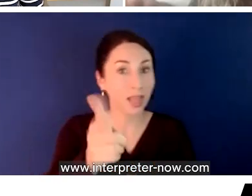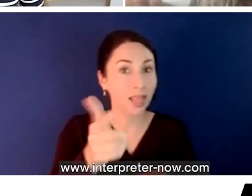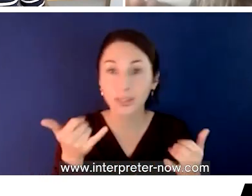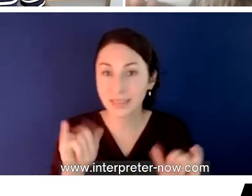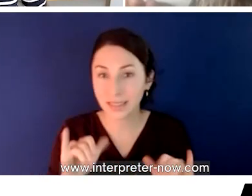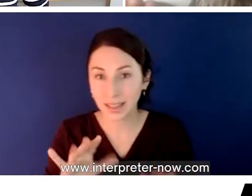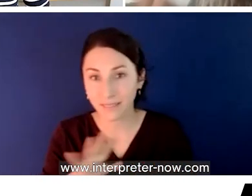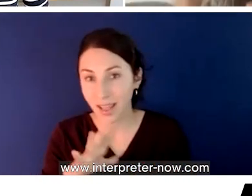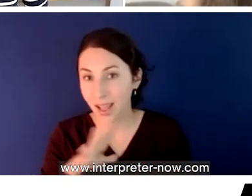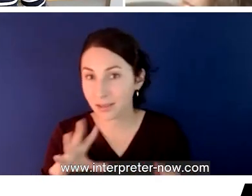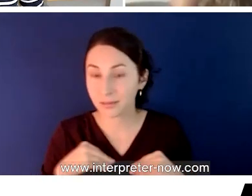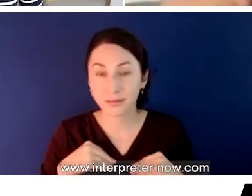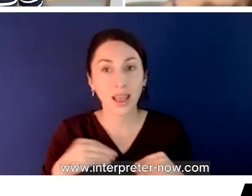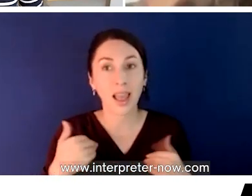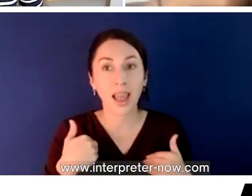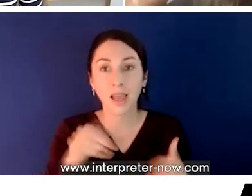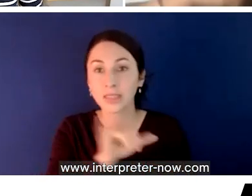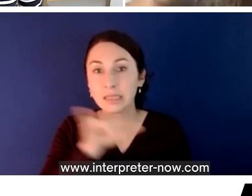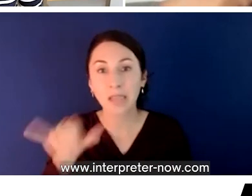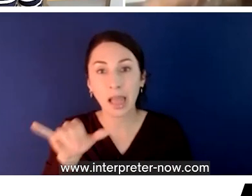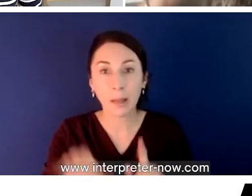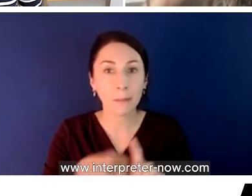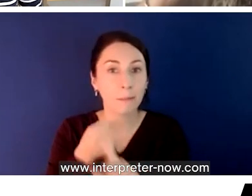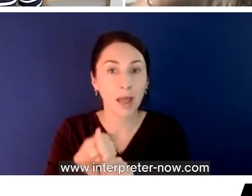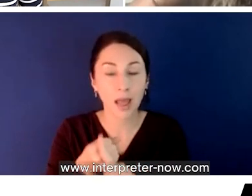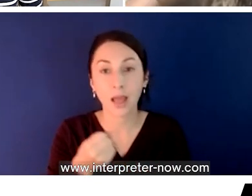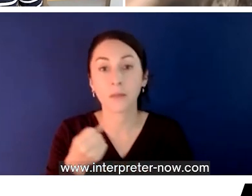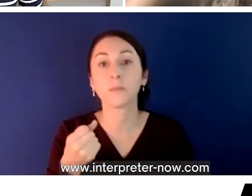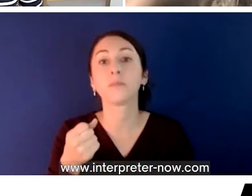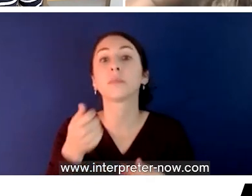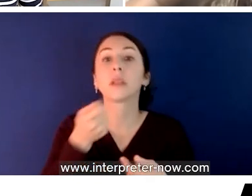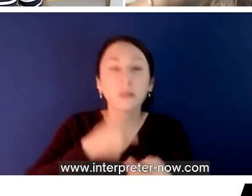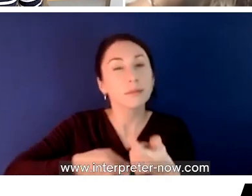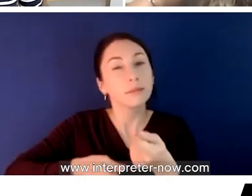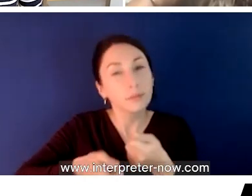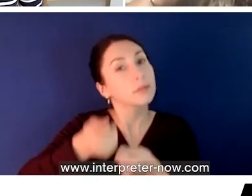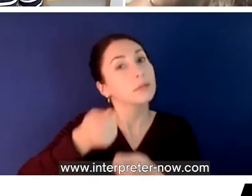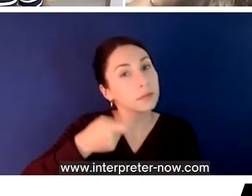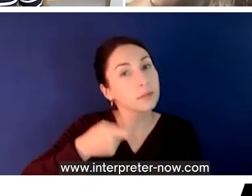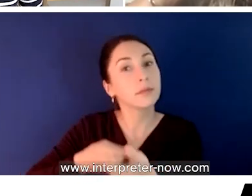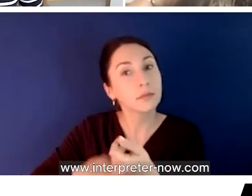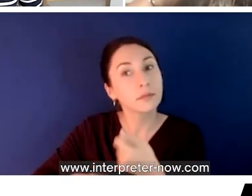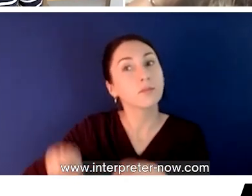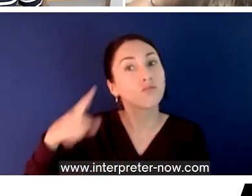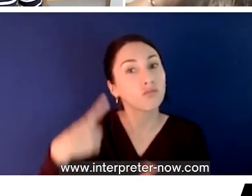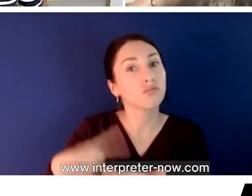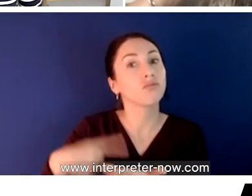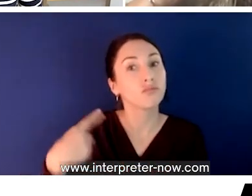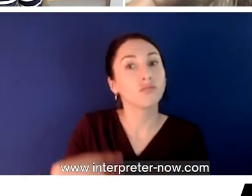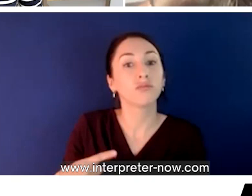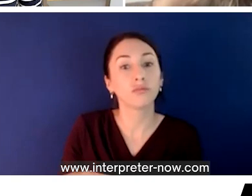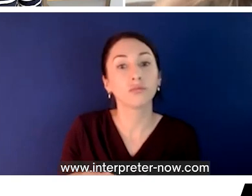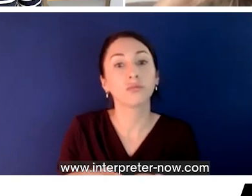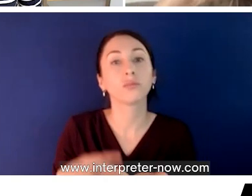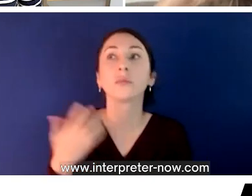have the same effect. But again, as we kind of continue to pull at it, it was,